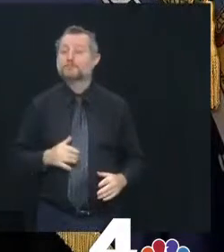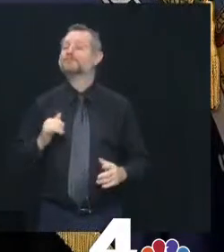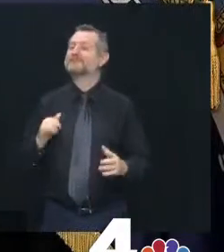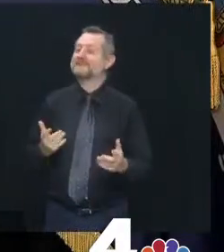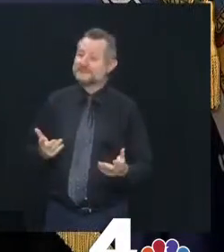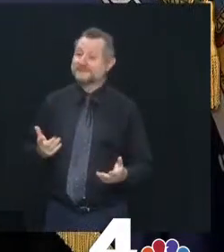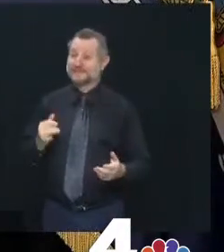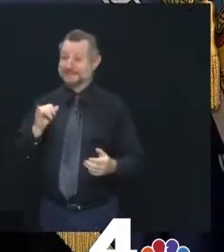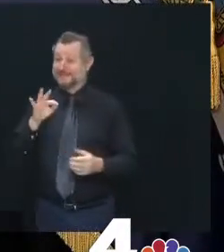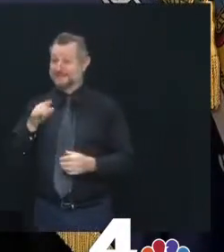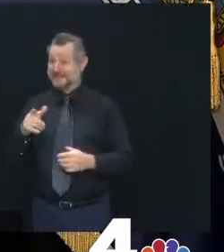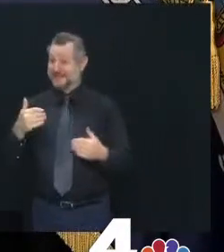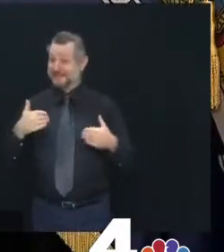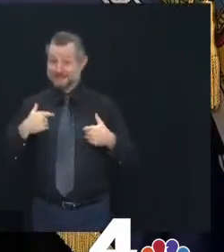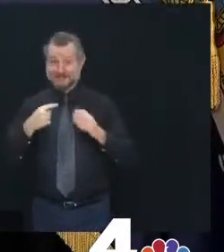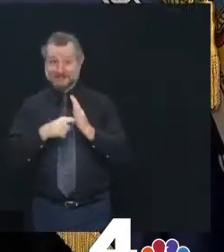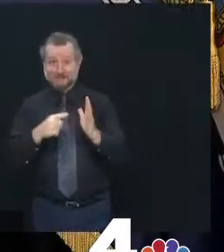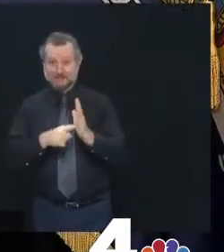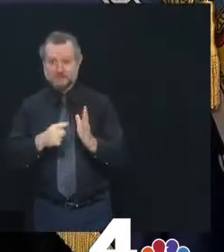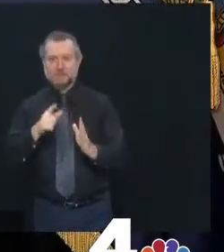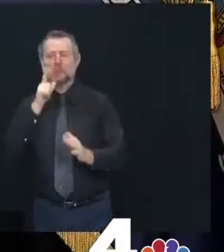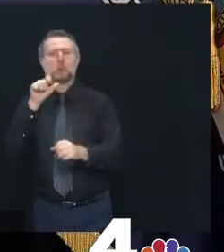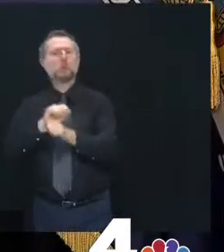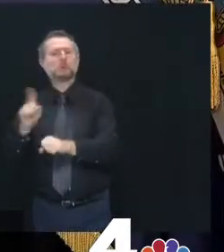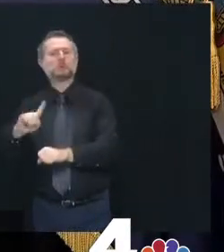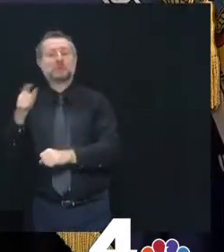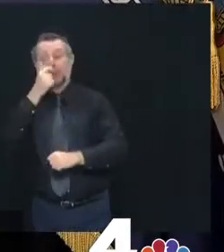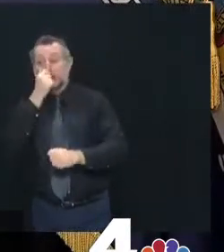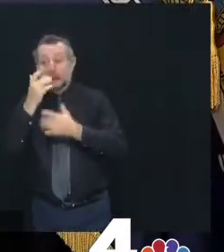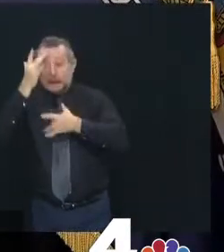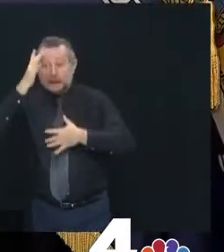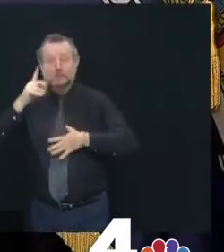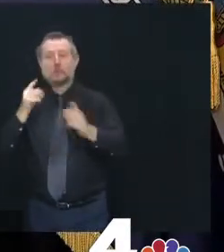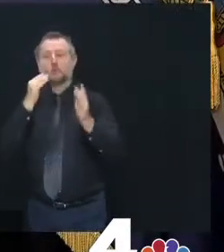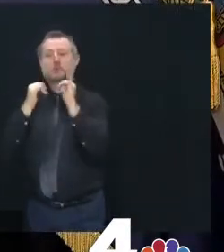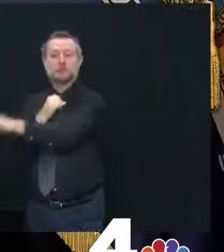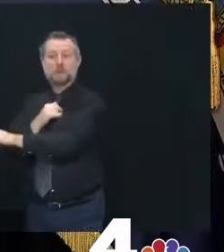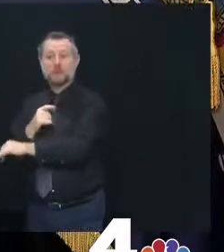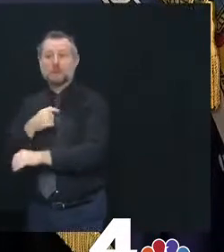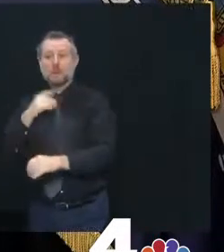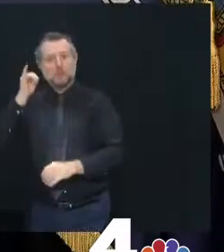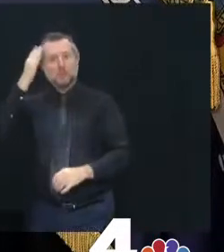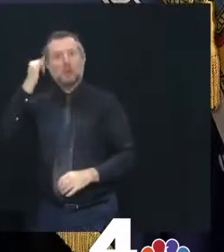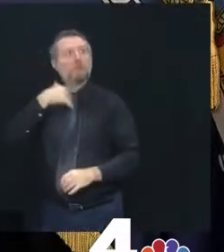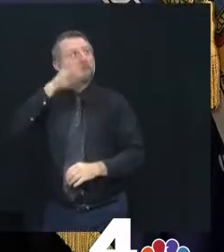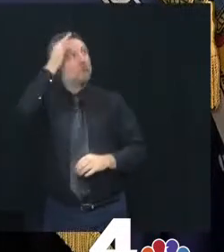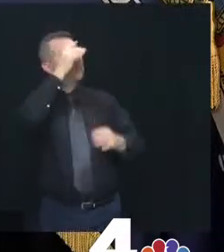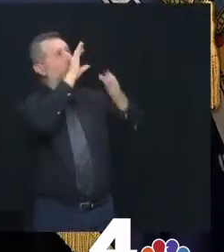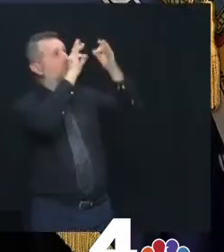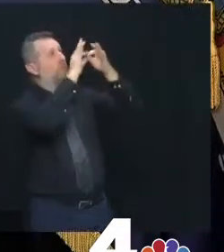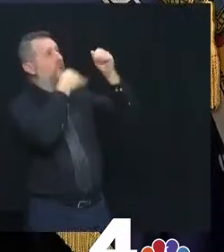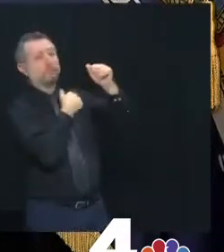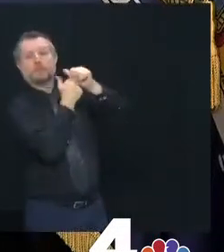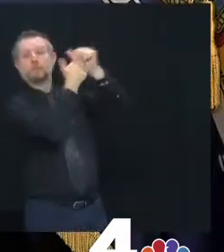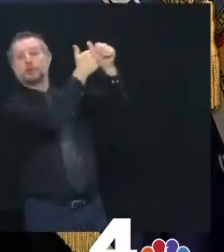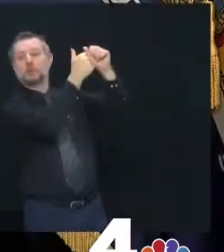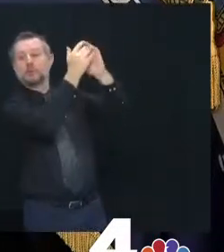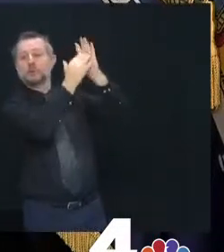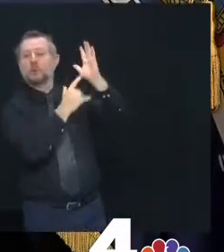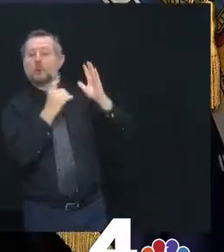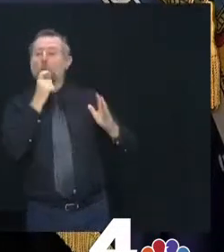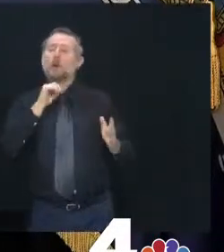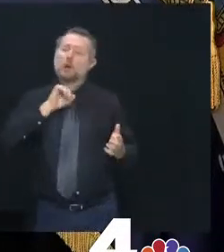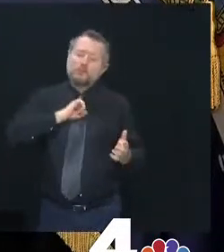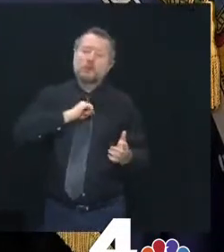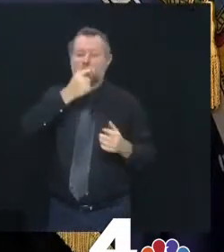were symptomatic, because that's what the federal government said. You can only, it's your sneezing, your coughing, etc. If you're not sneezing, if you're not coughing, if you're